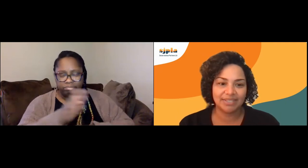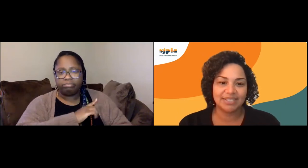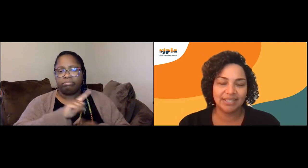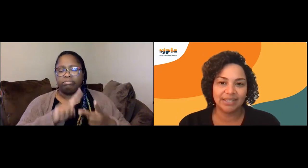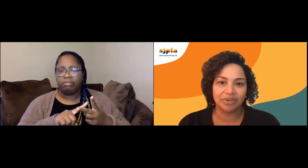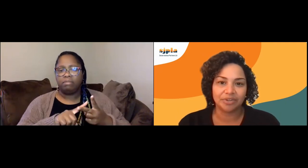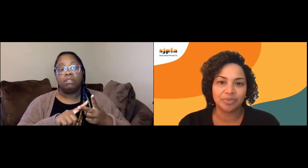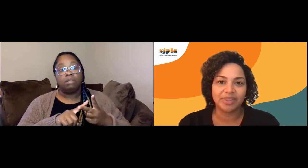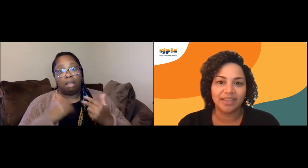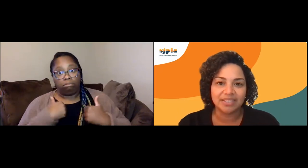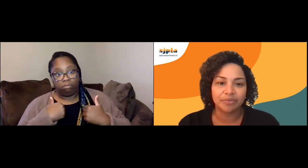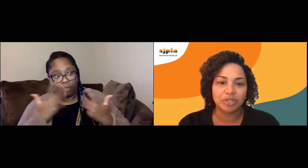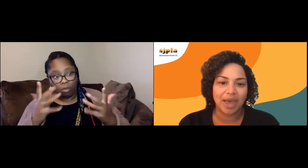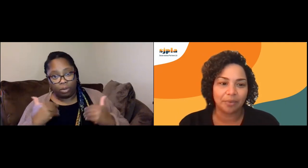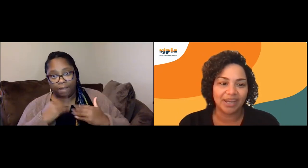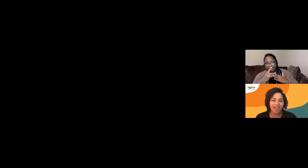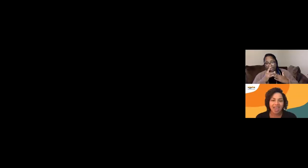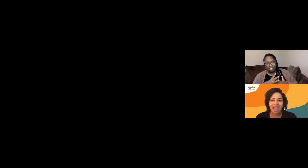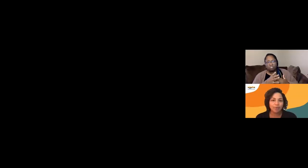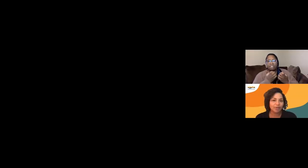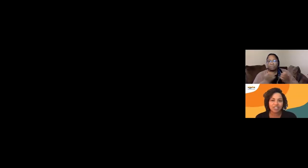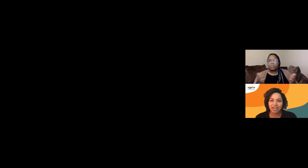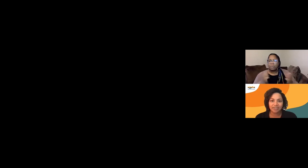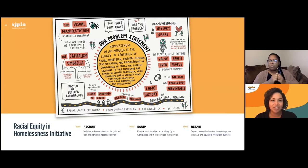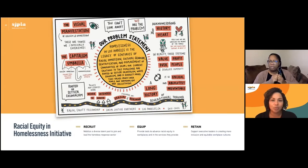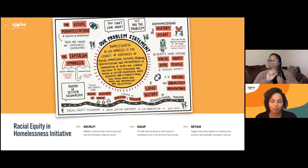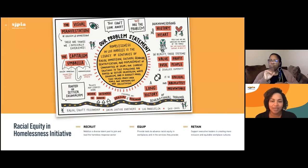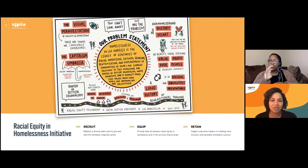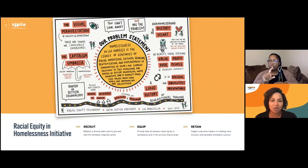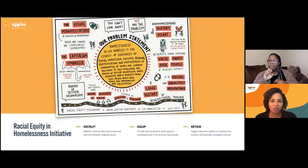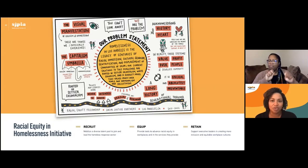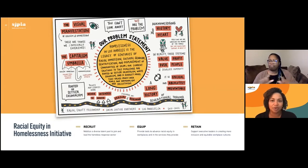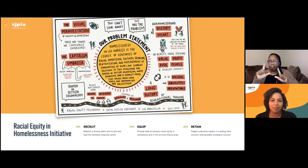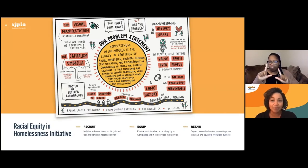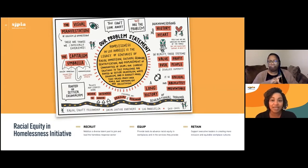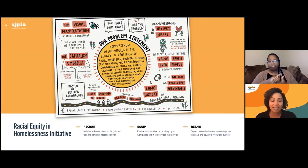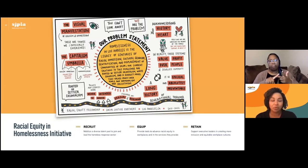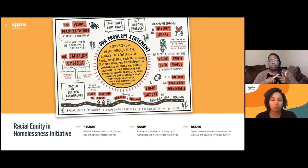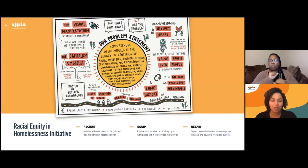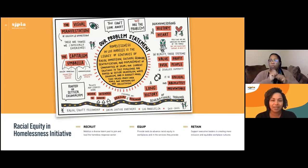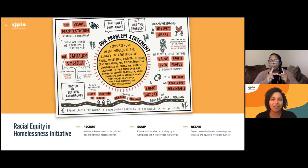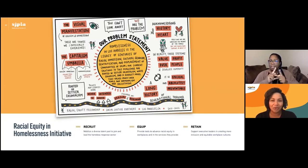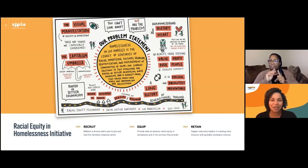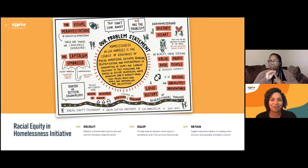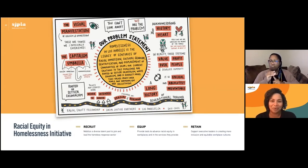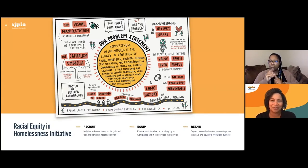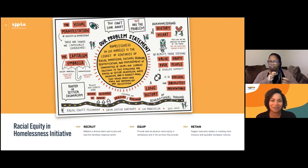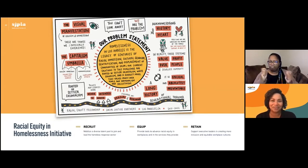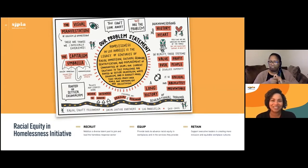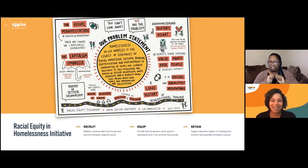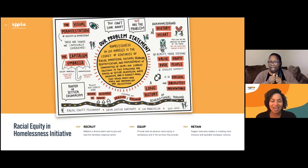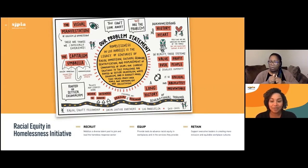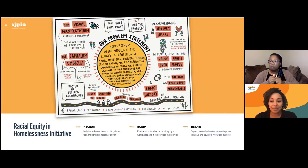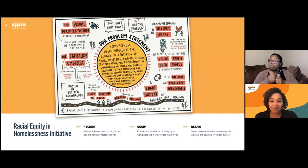equip existing leaders with the lens of racial equity, and we want to change workplace culture by retaining really good